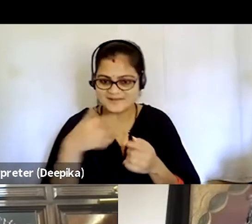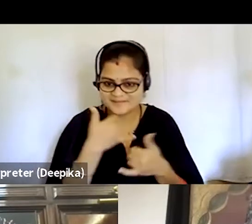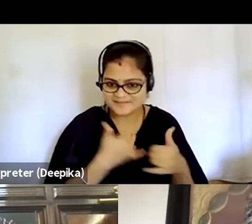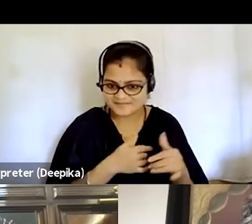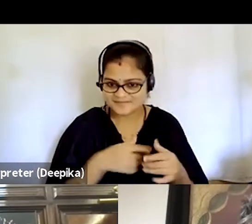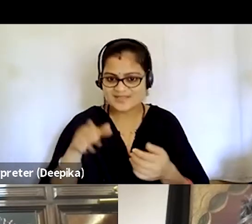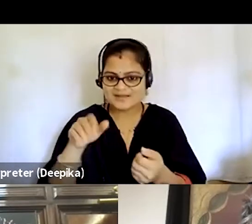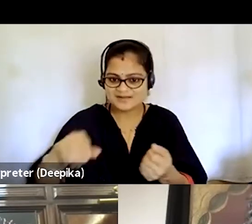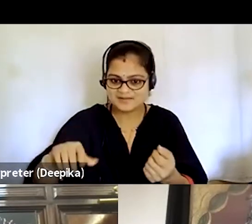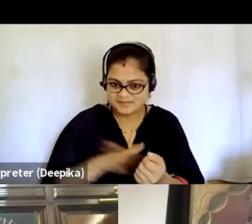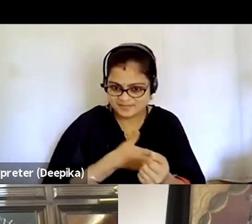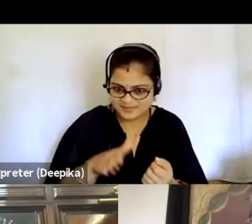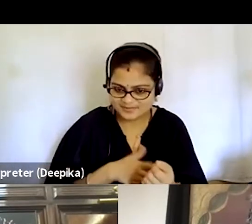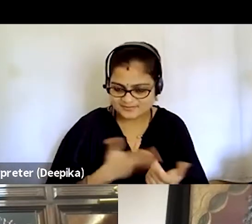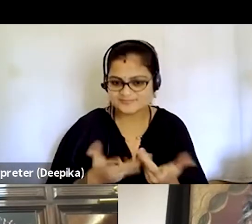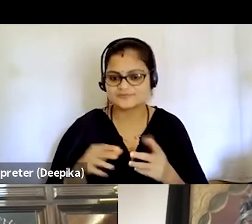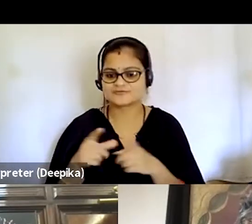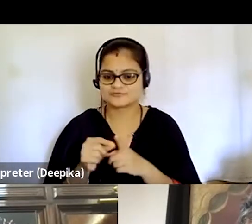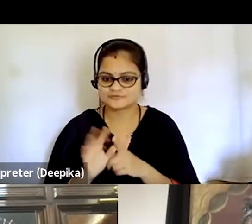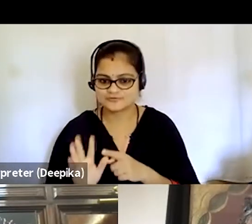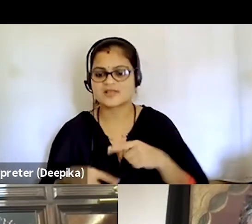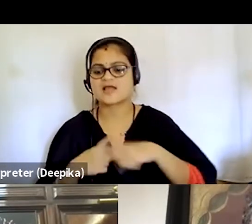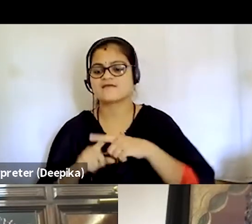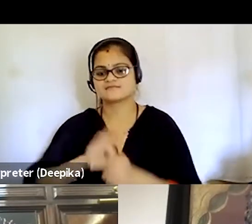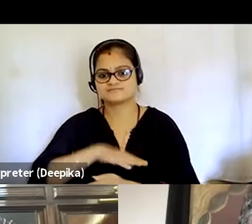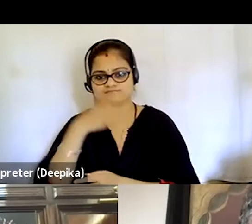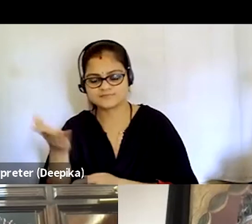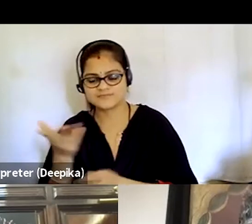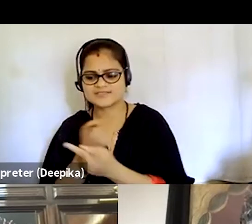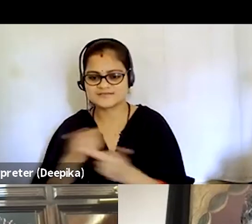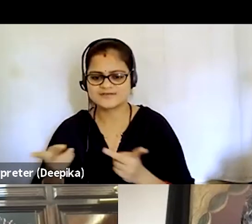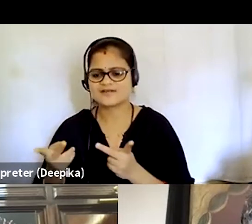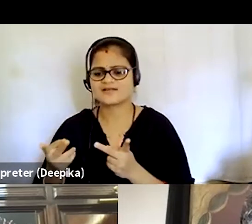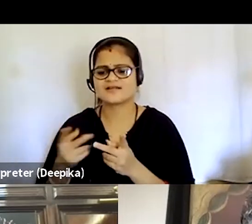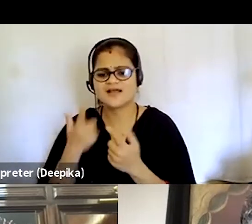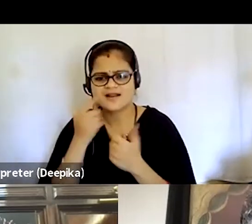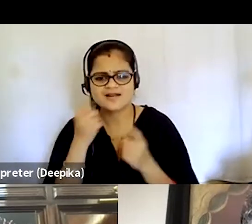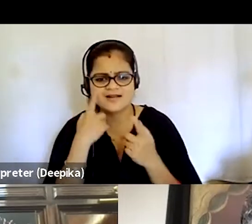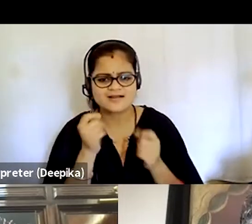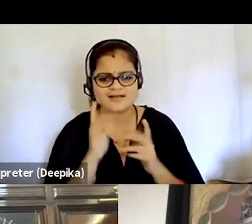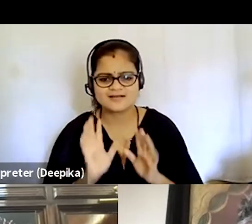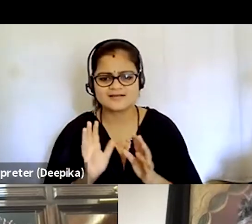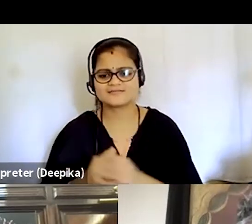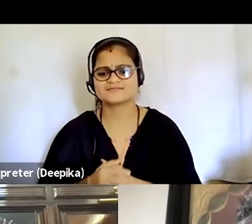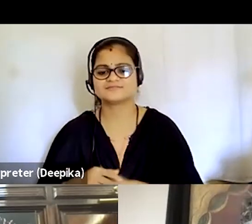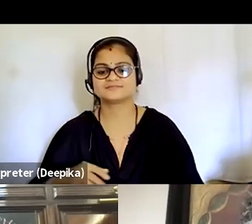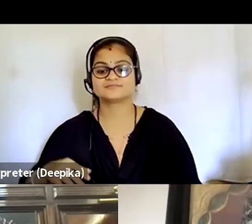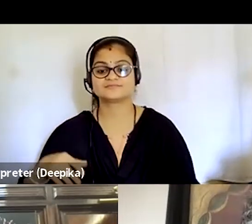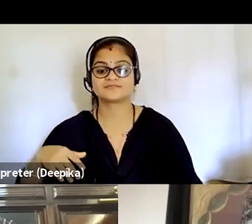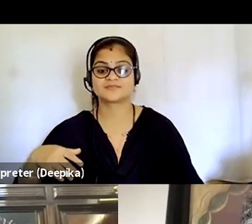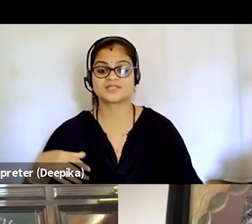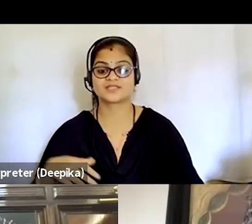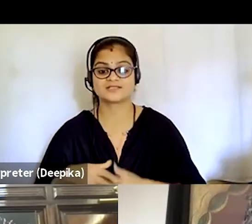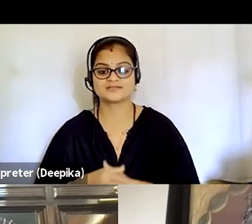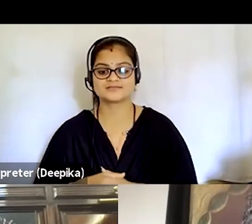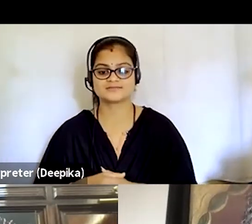always jump on and jump on with bands and do stuff with them. So it was important that